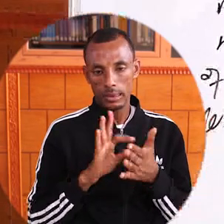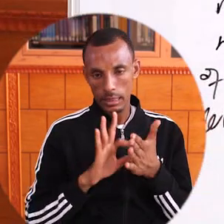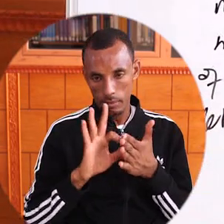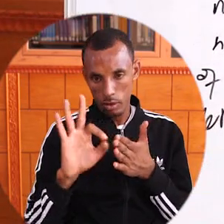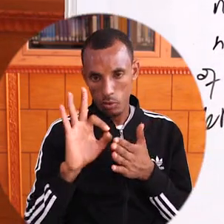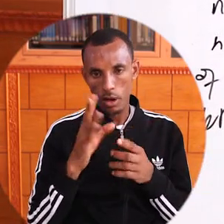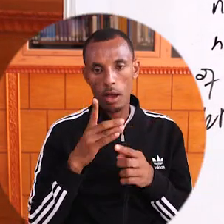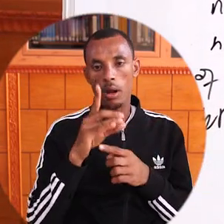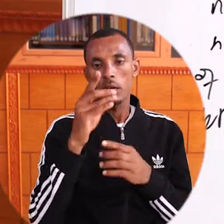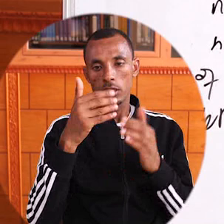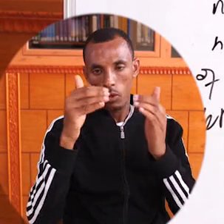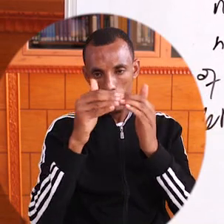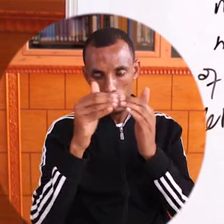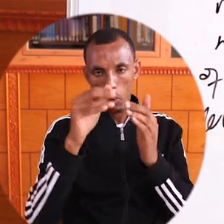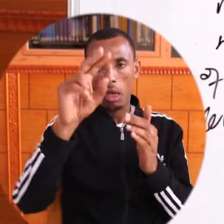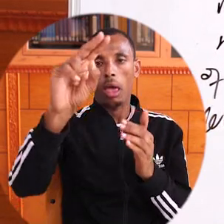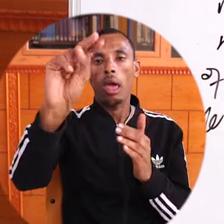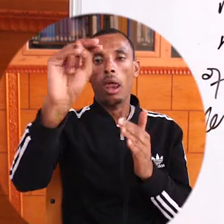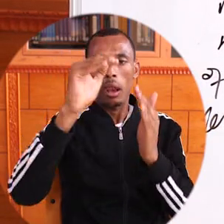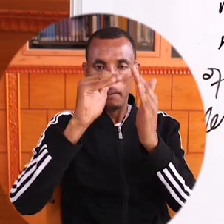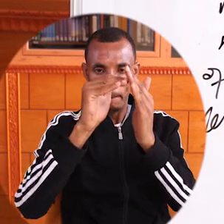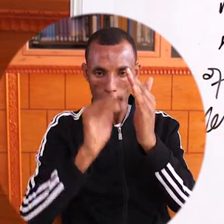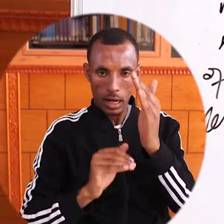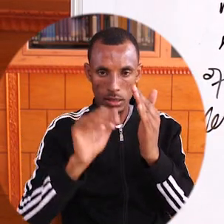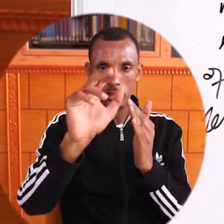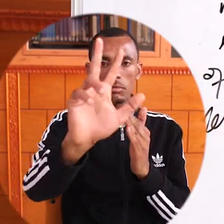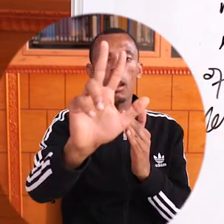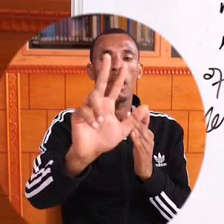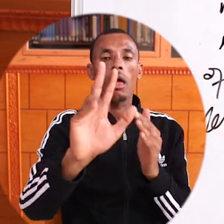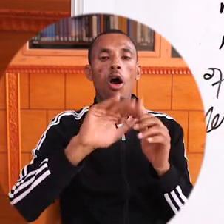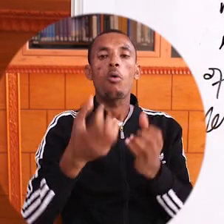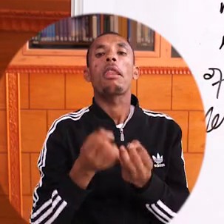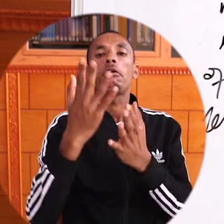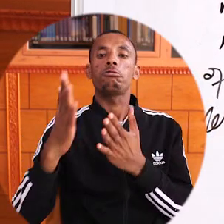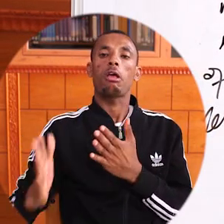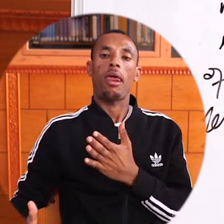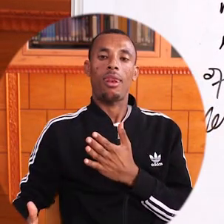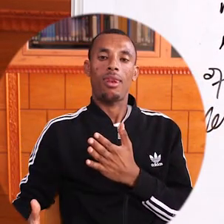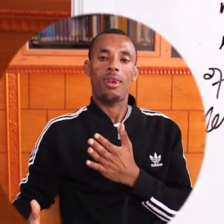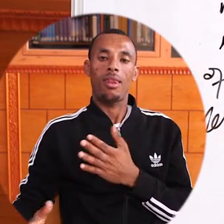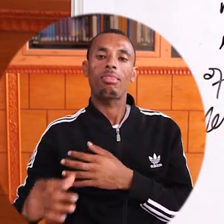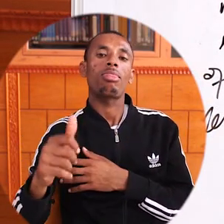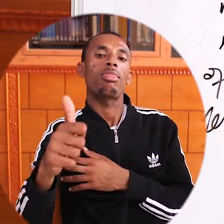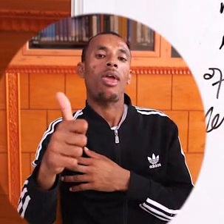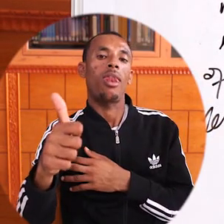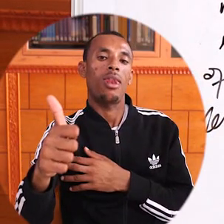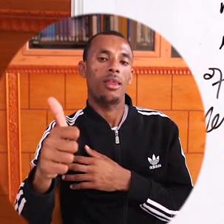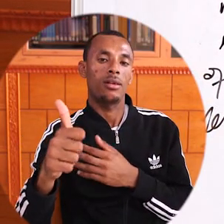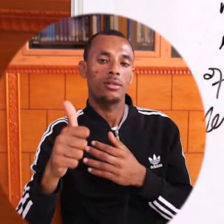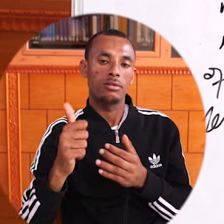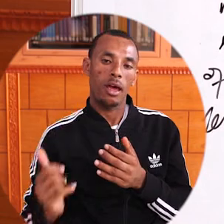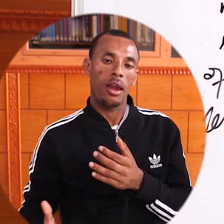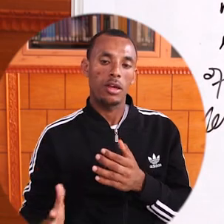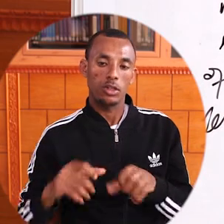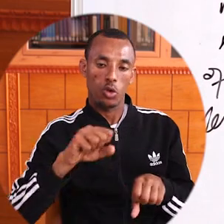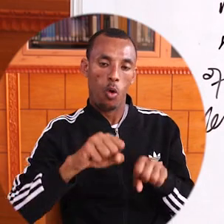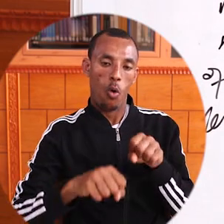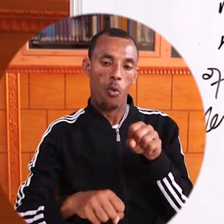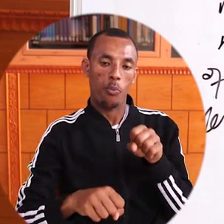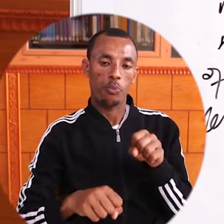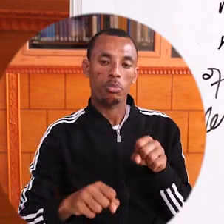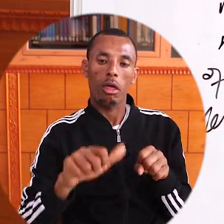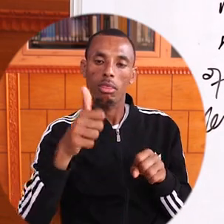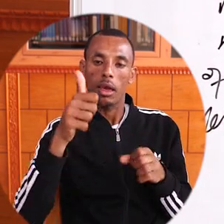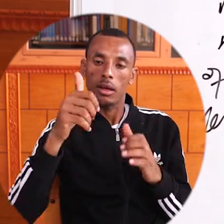number of diagonal is equal to n minus 3. How many sides are there here? 10 sides. So